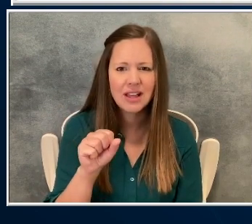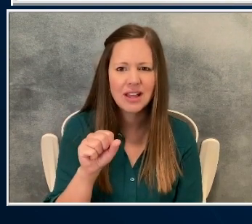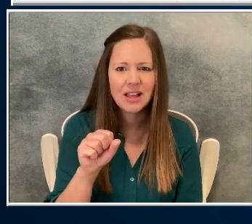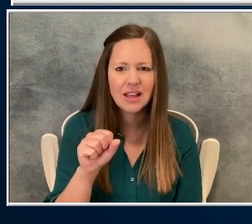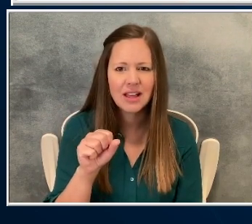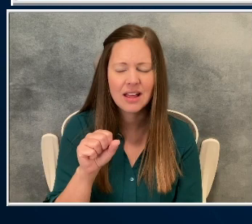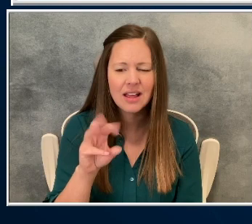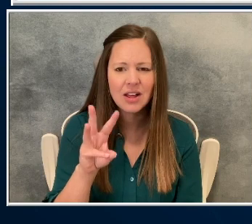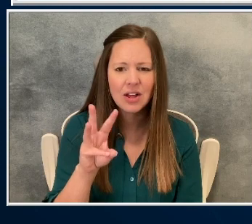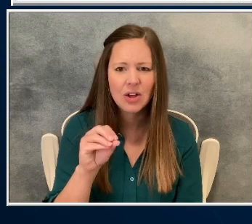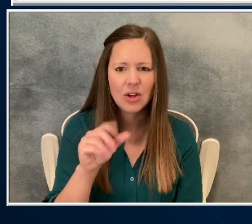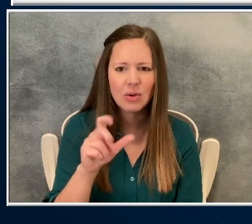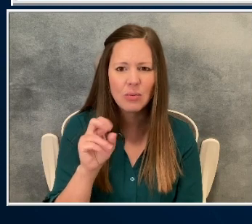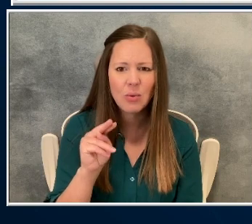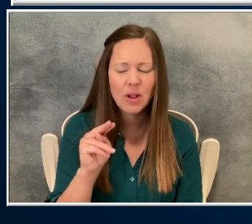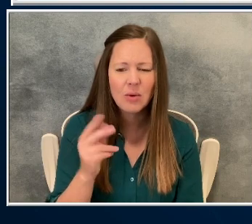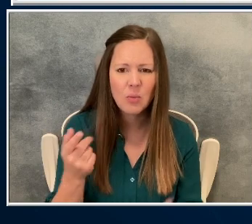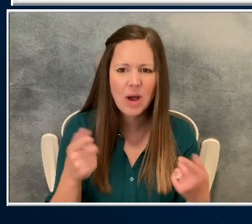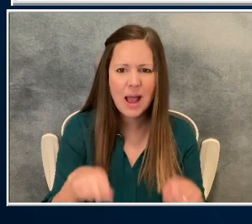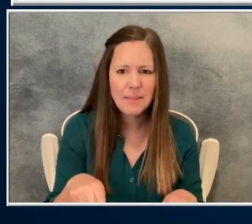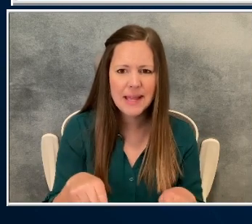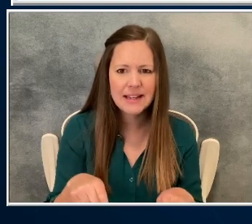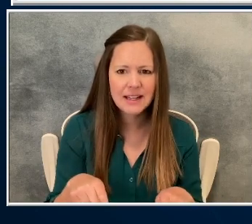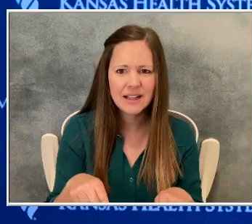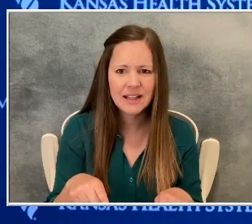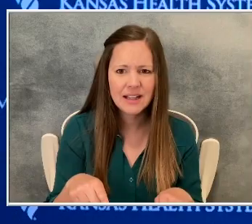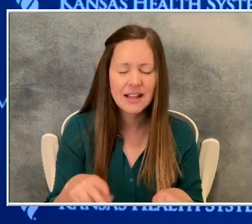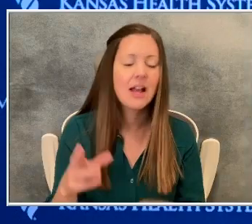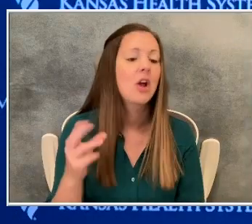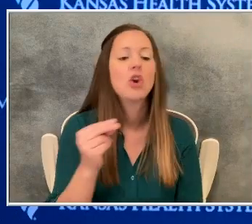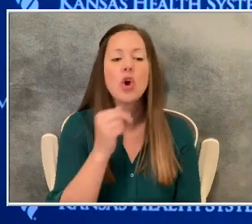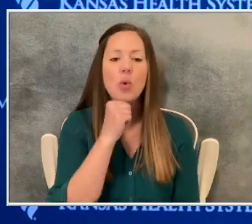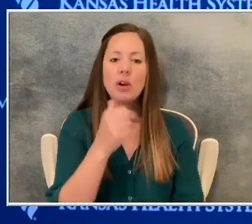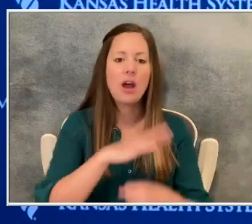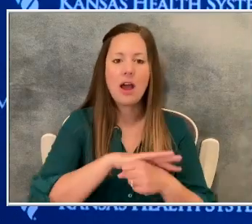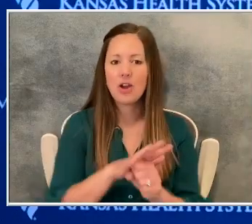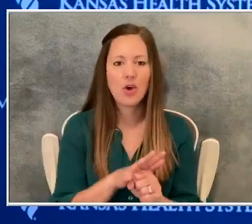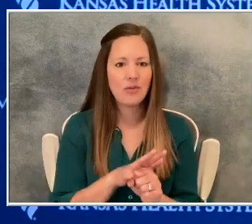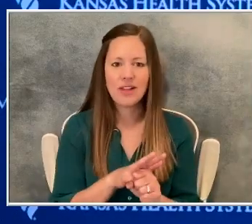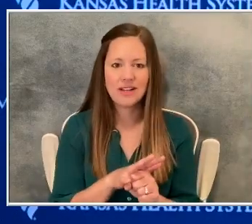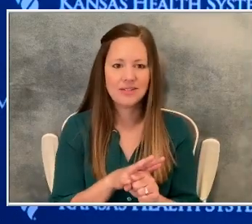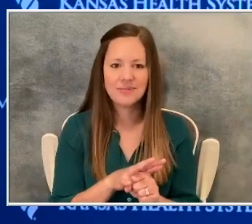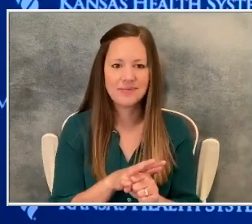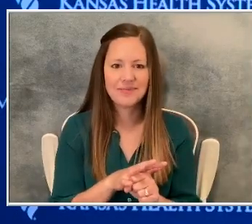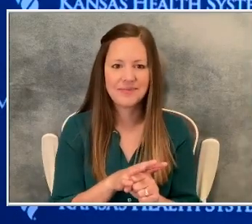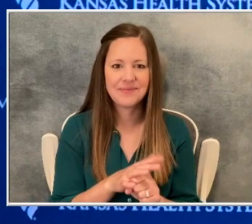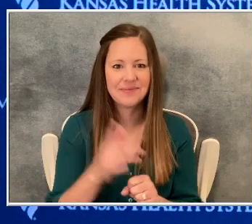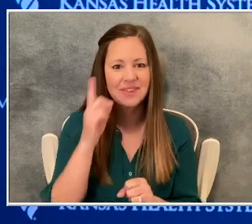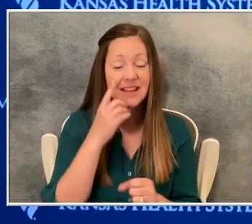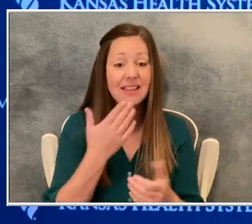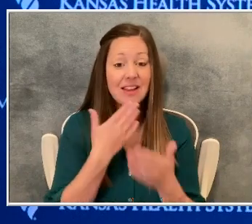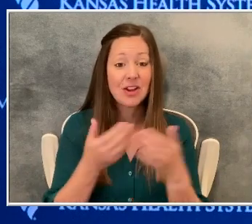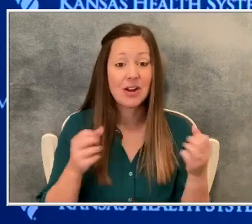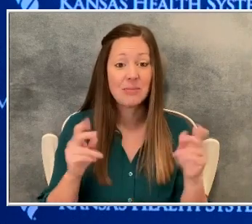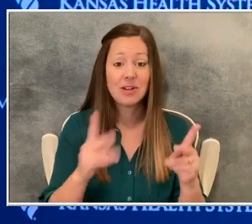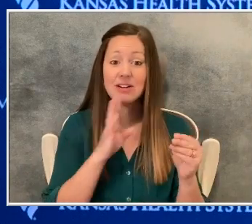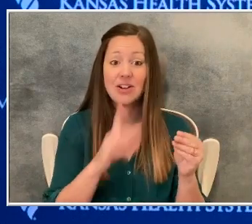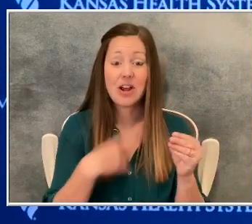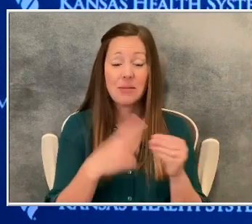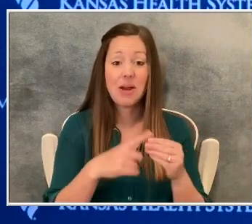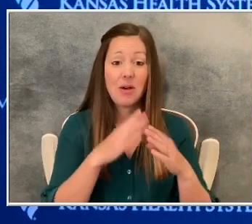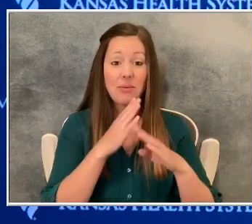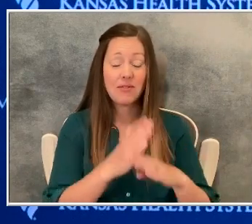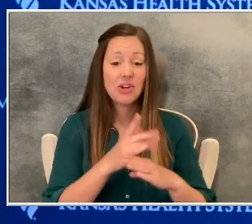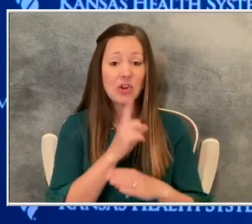had COVID? What happened to you? Swole. What No, happened? this is not COVID. I think this was a good opportunity to talk about prevention. We really try